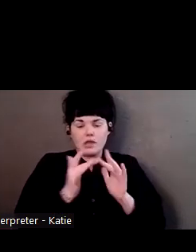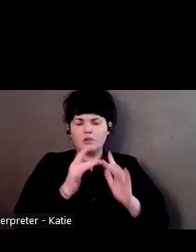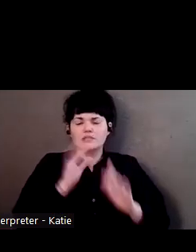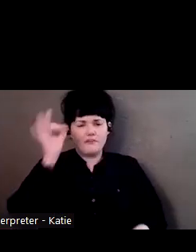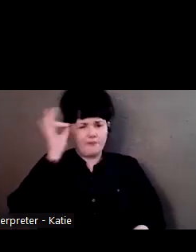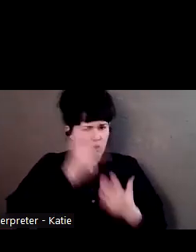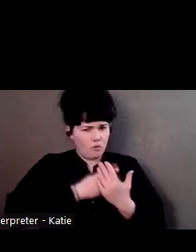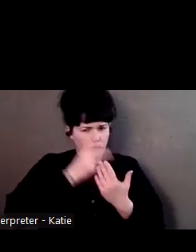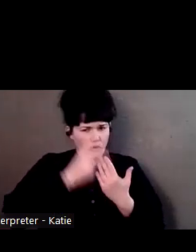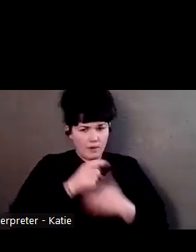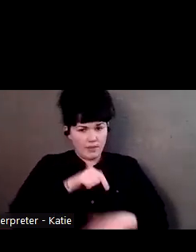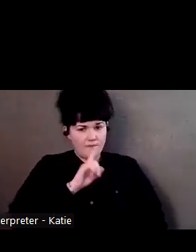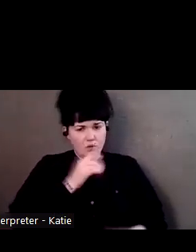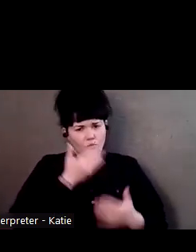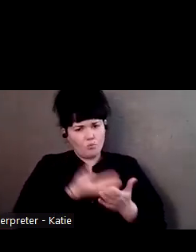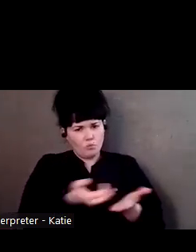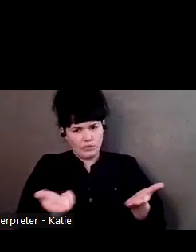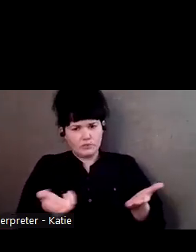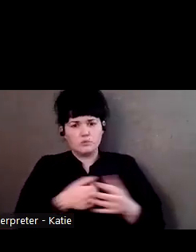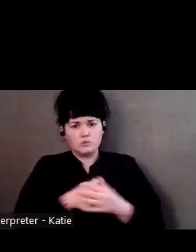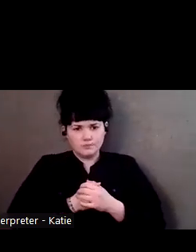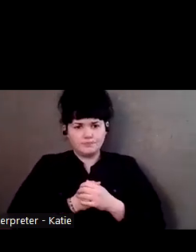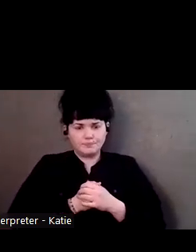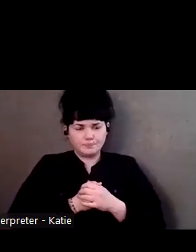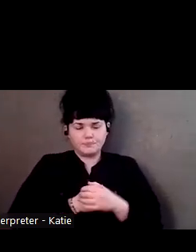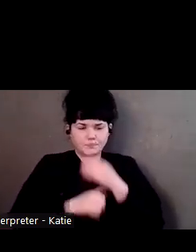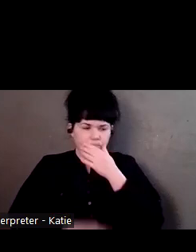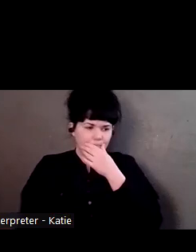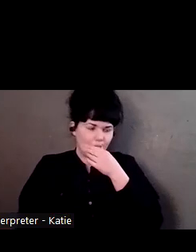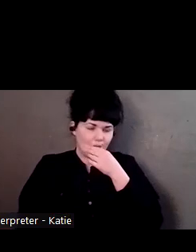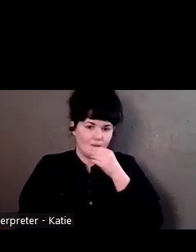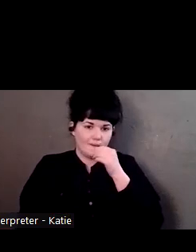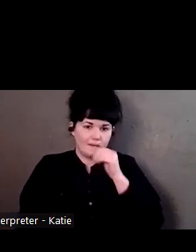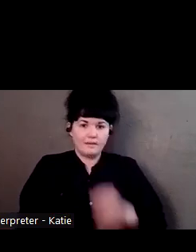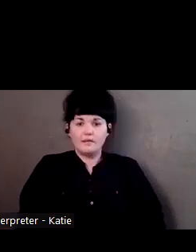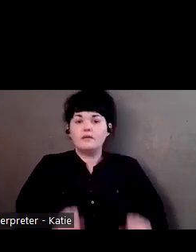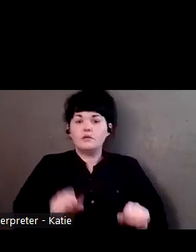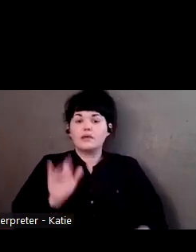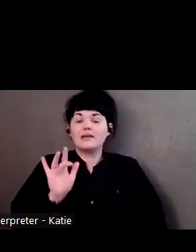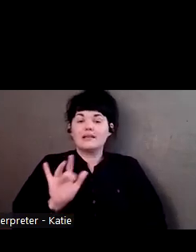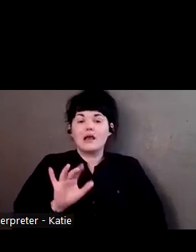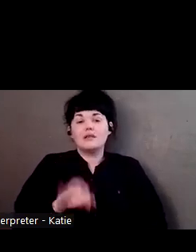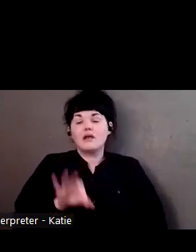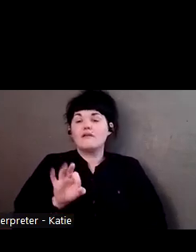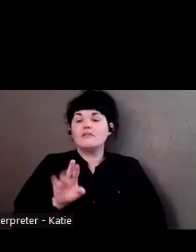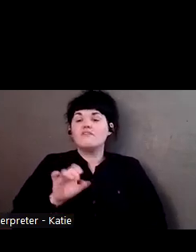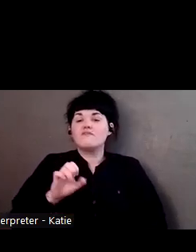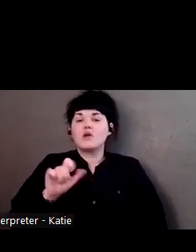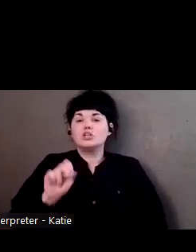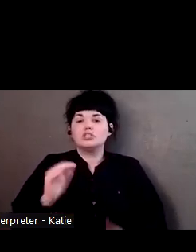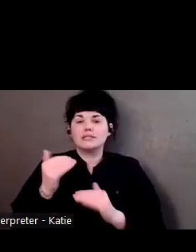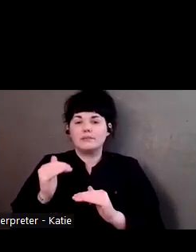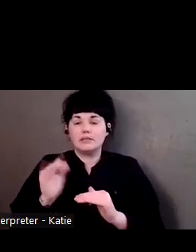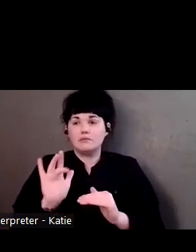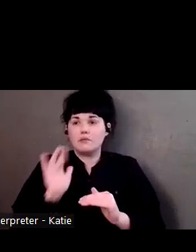a very resourceful program. You can click on the functions that are limited, and they will pull up a